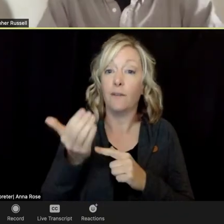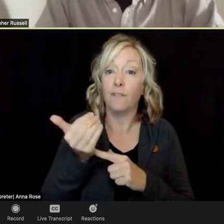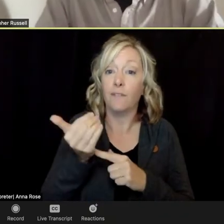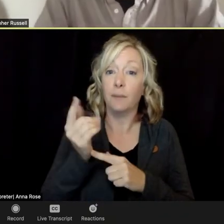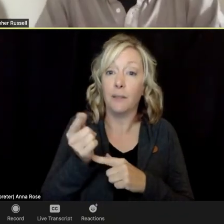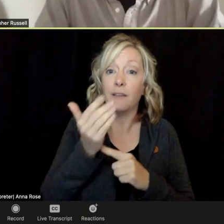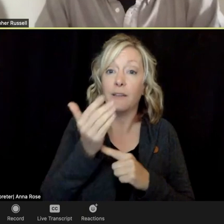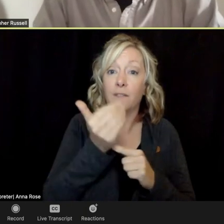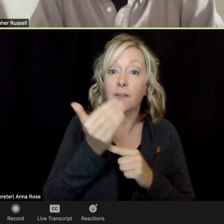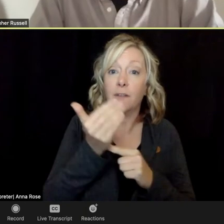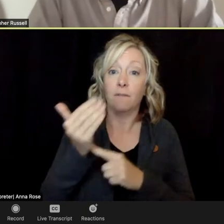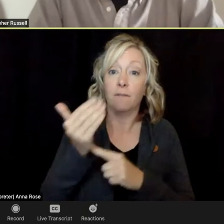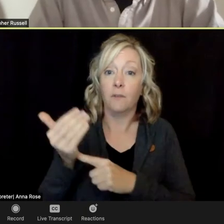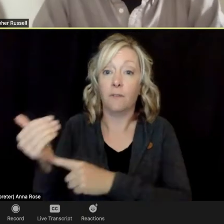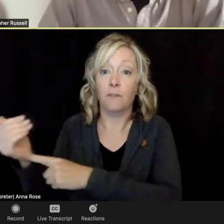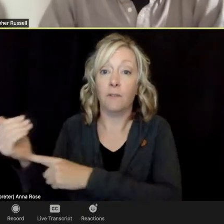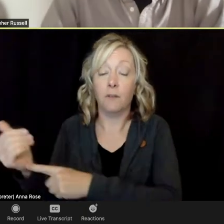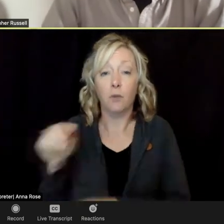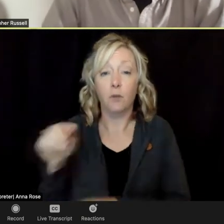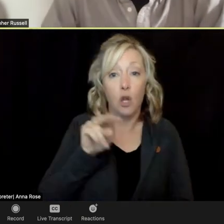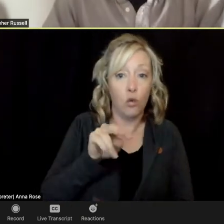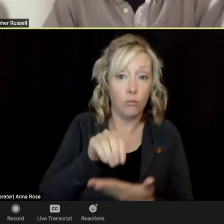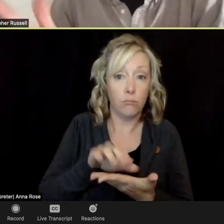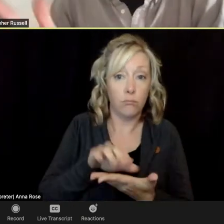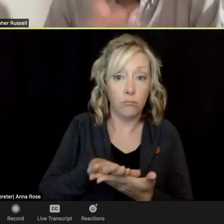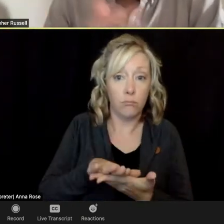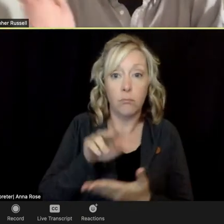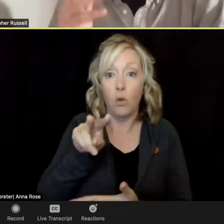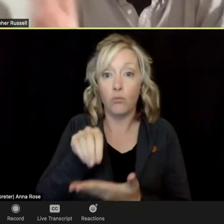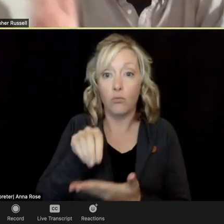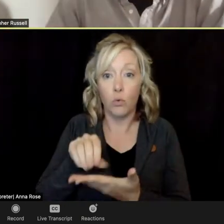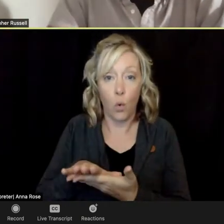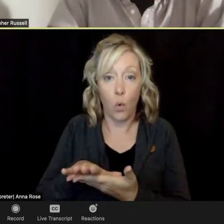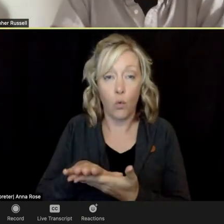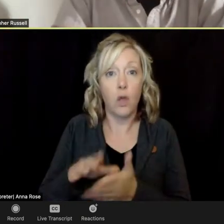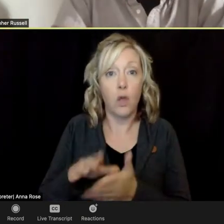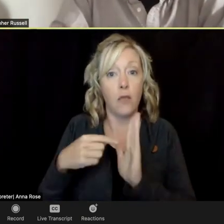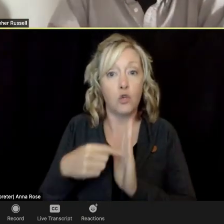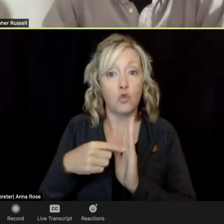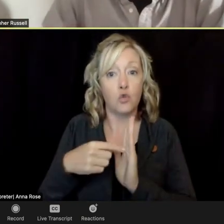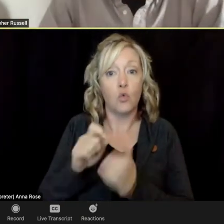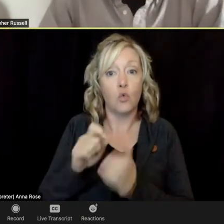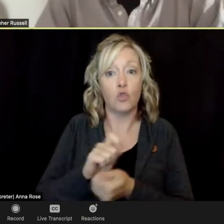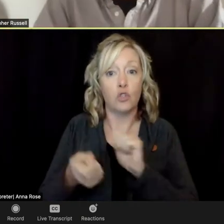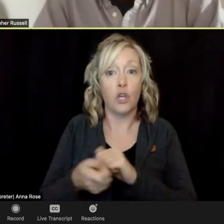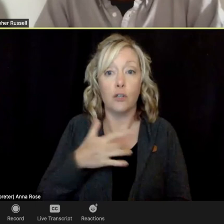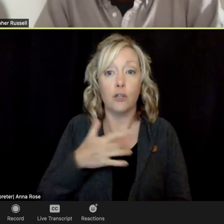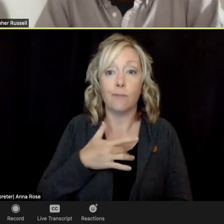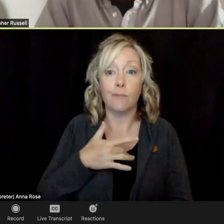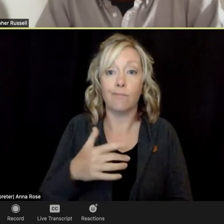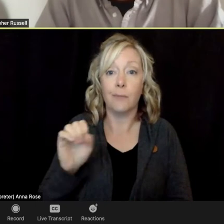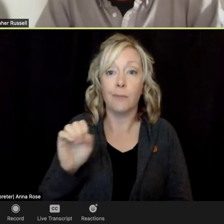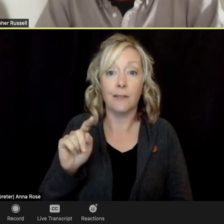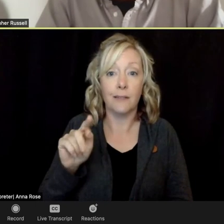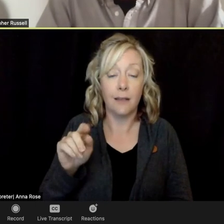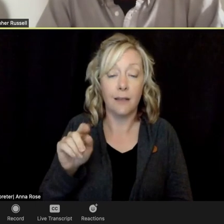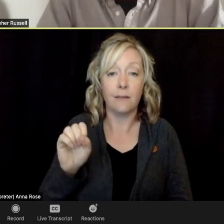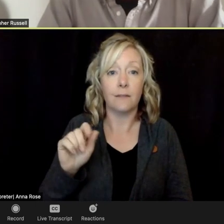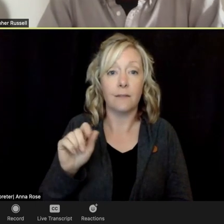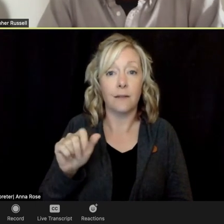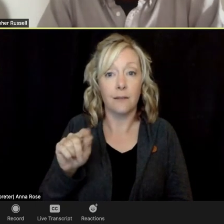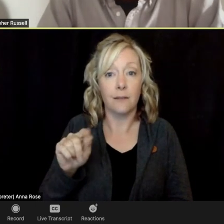time interval that's relevant to the student. It shows those changes in states. And we've got the